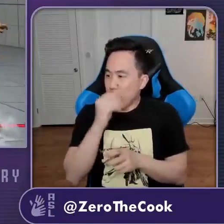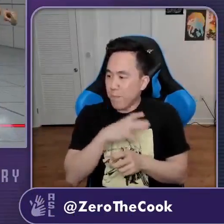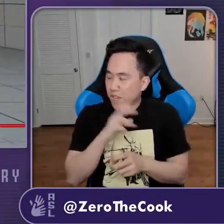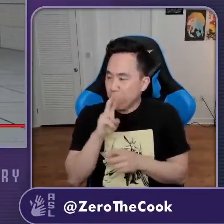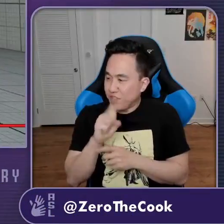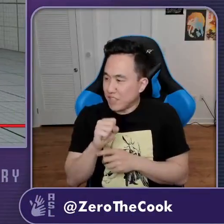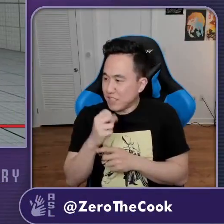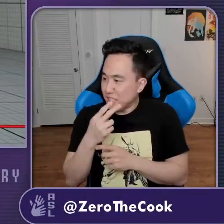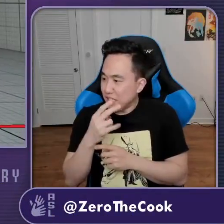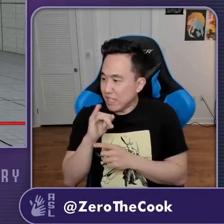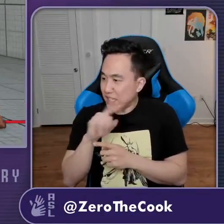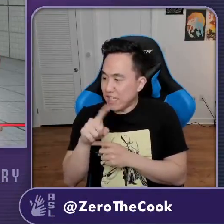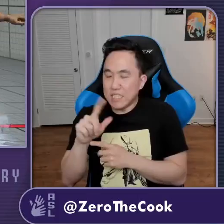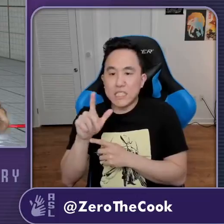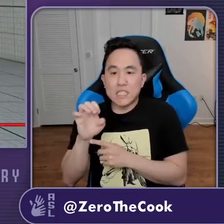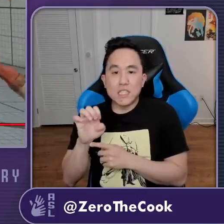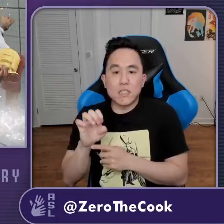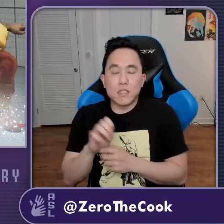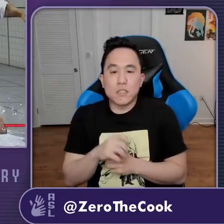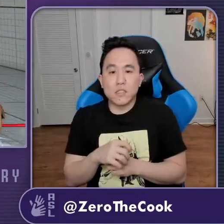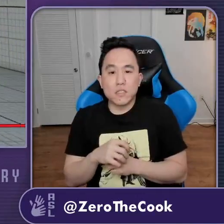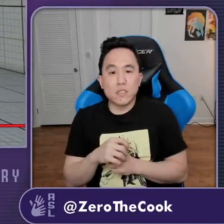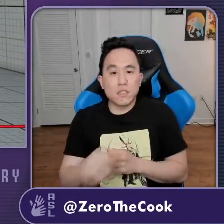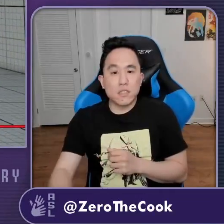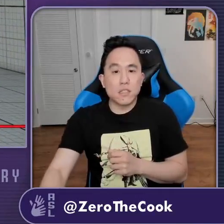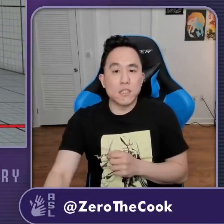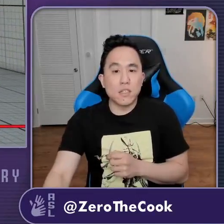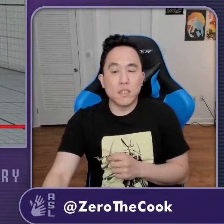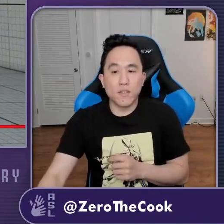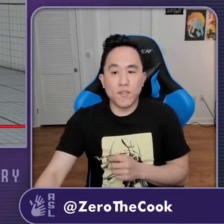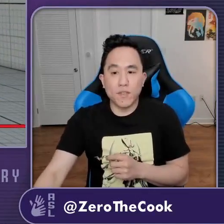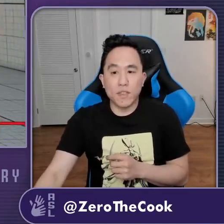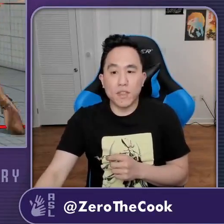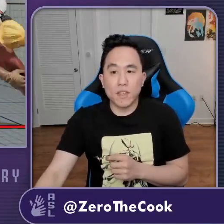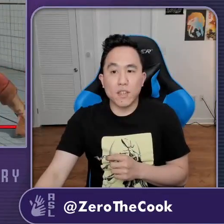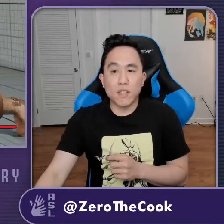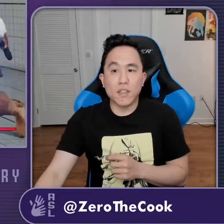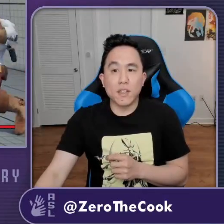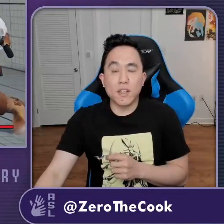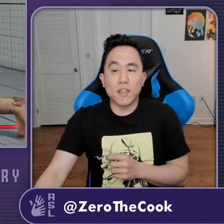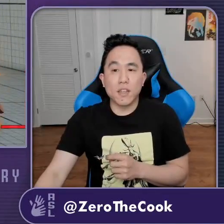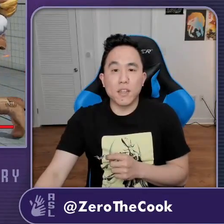Oh, they're calling. I got confused by the costumes.